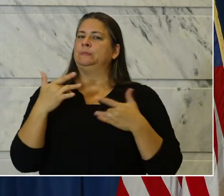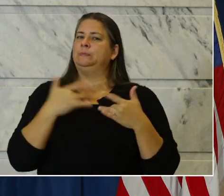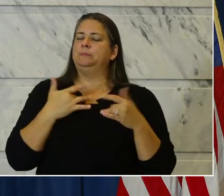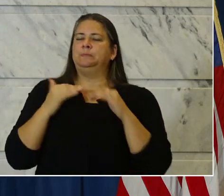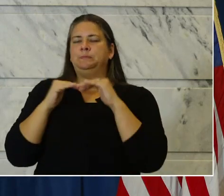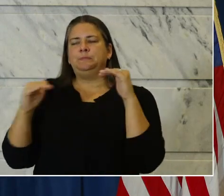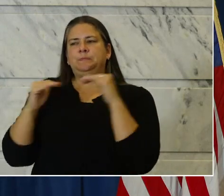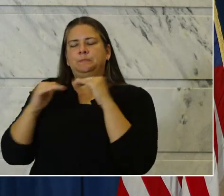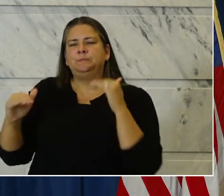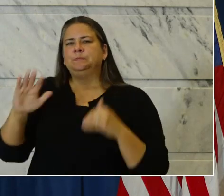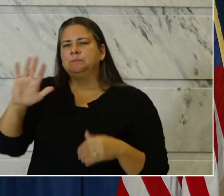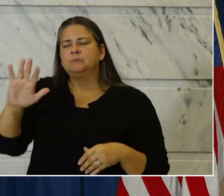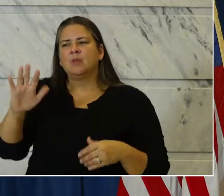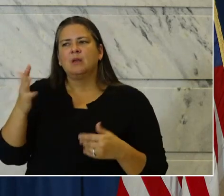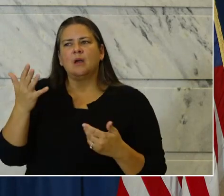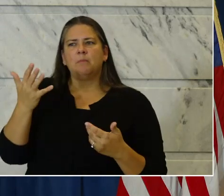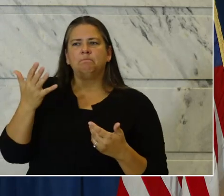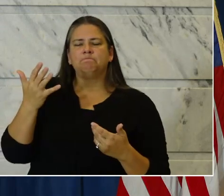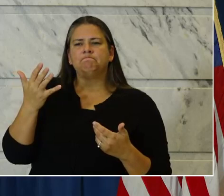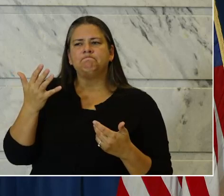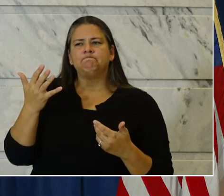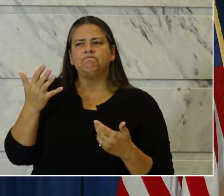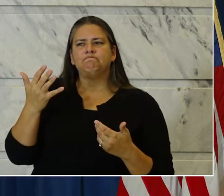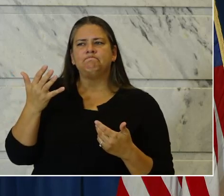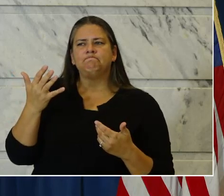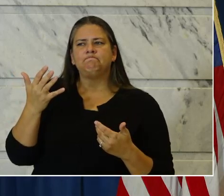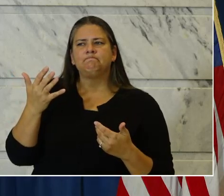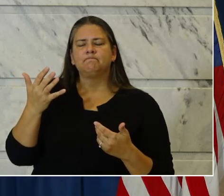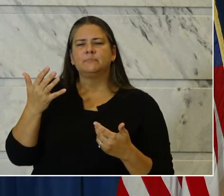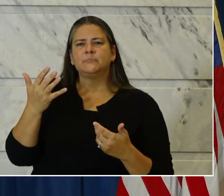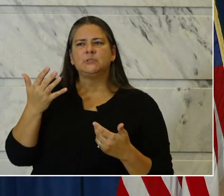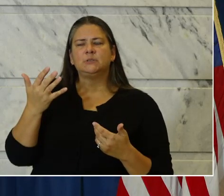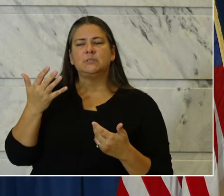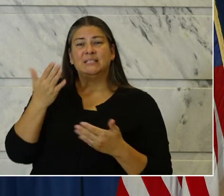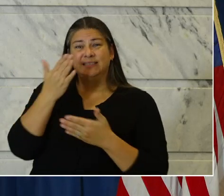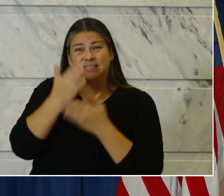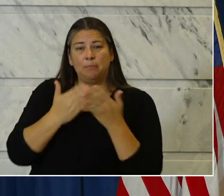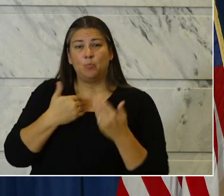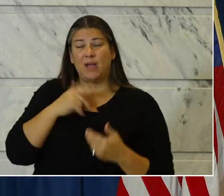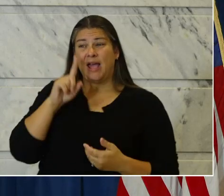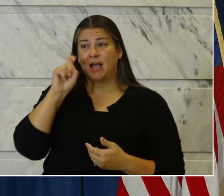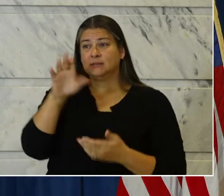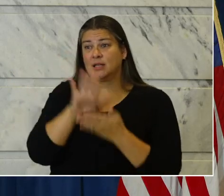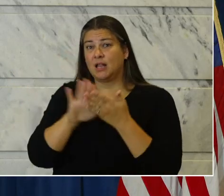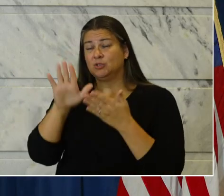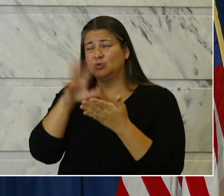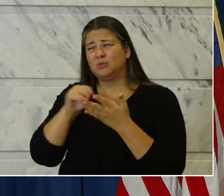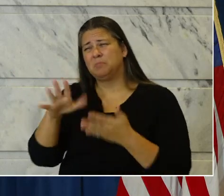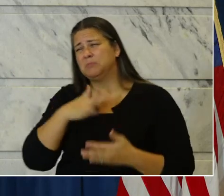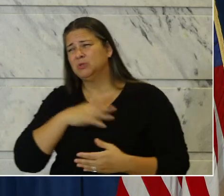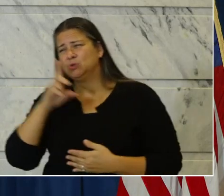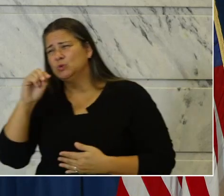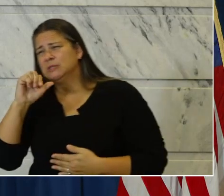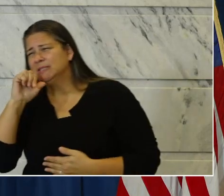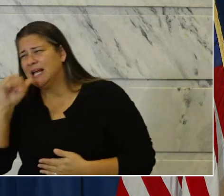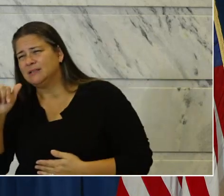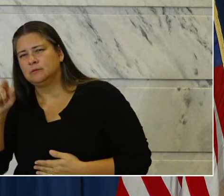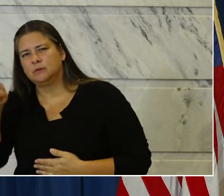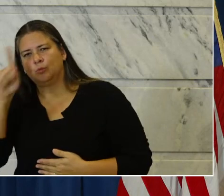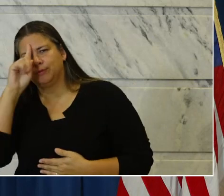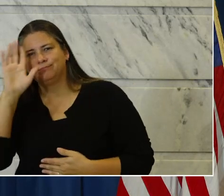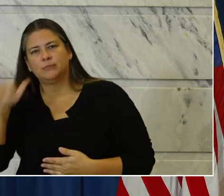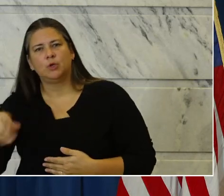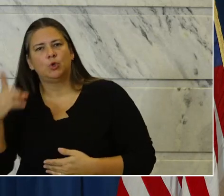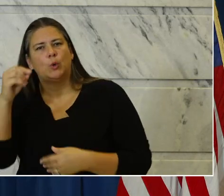also continue to be worried that there's just some things that we can ask college students not to do that they are still going to do. I think we saw